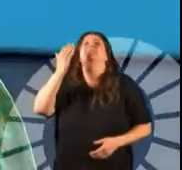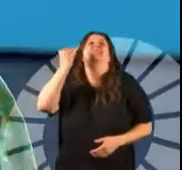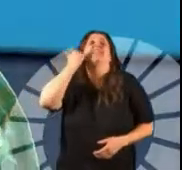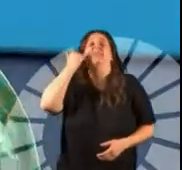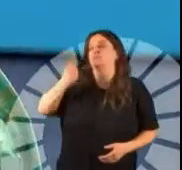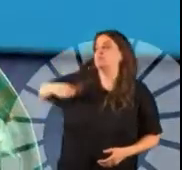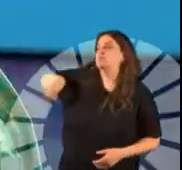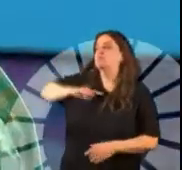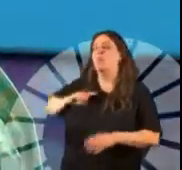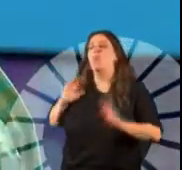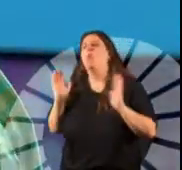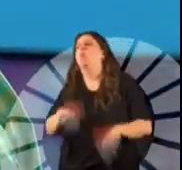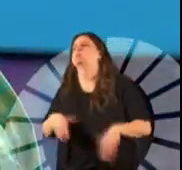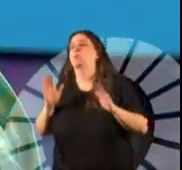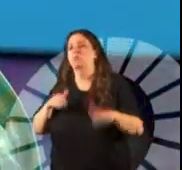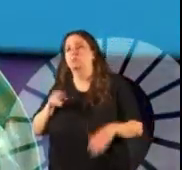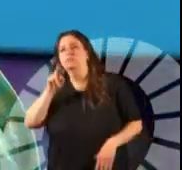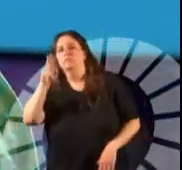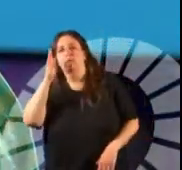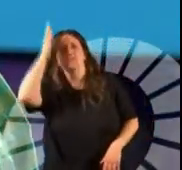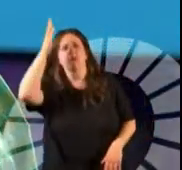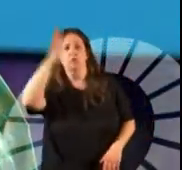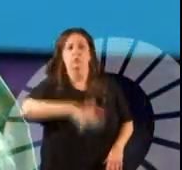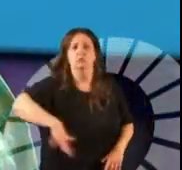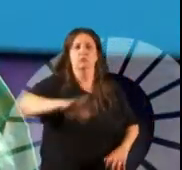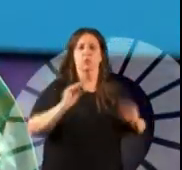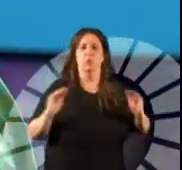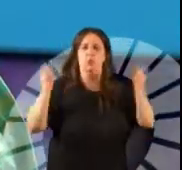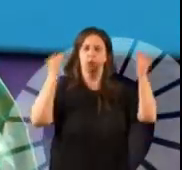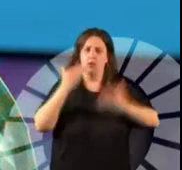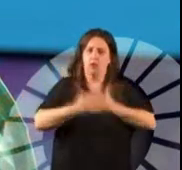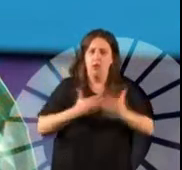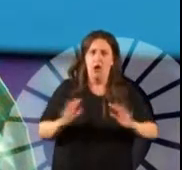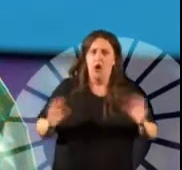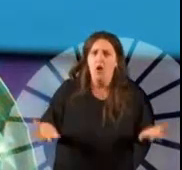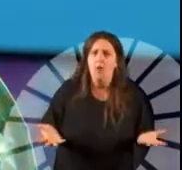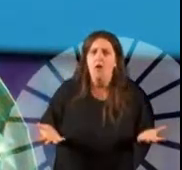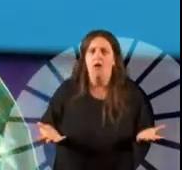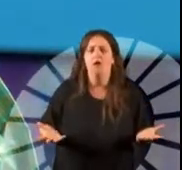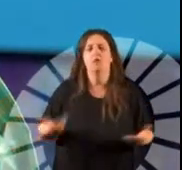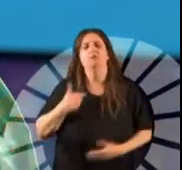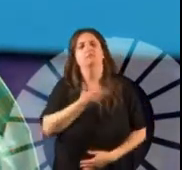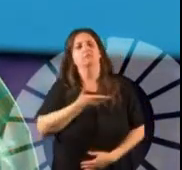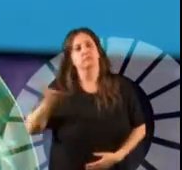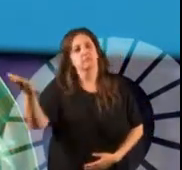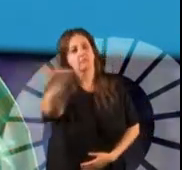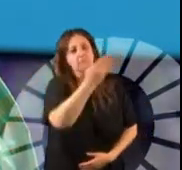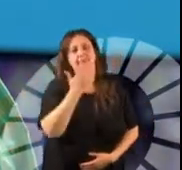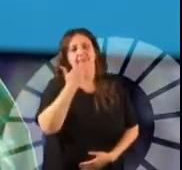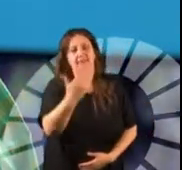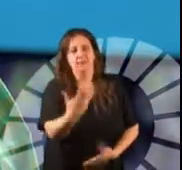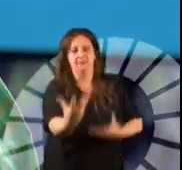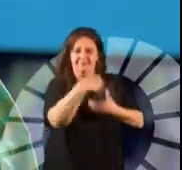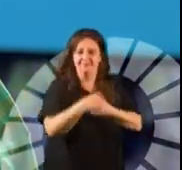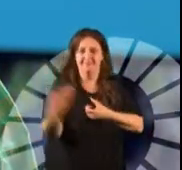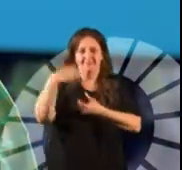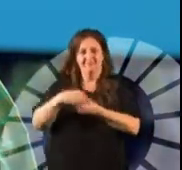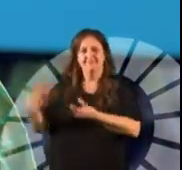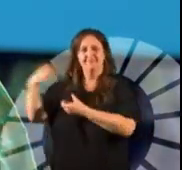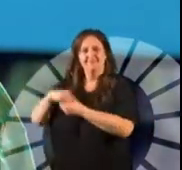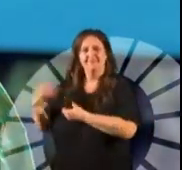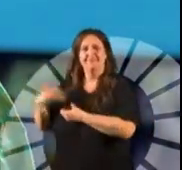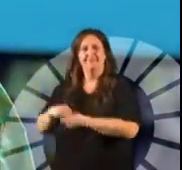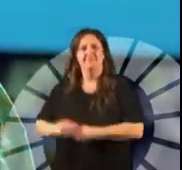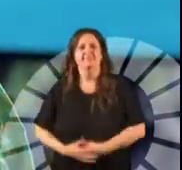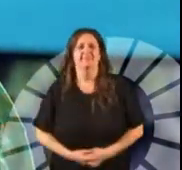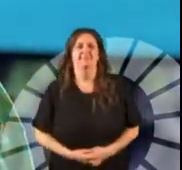the contribution that you have made, but also we call on you to stay with us to monitor what we do with